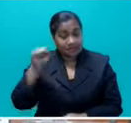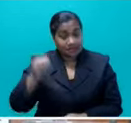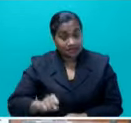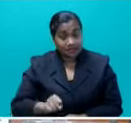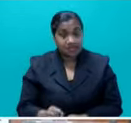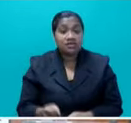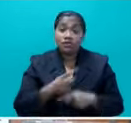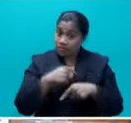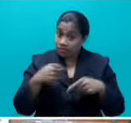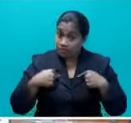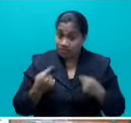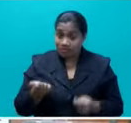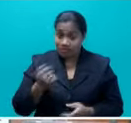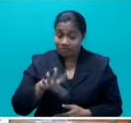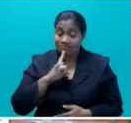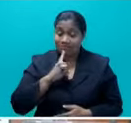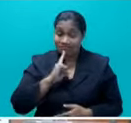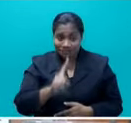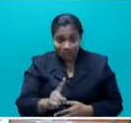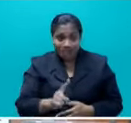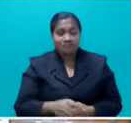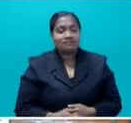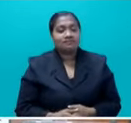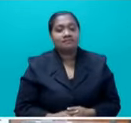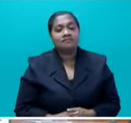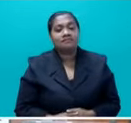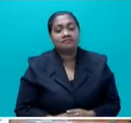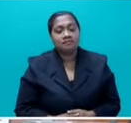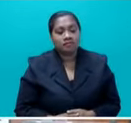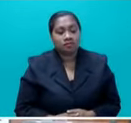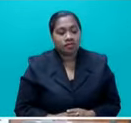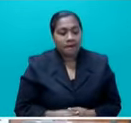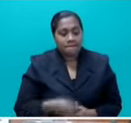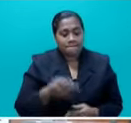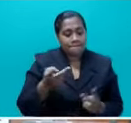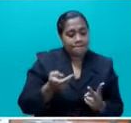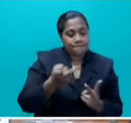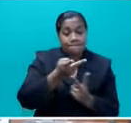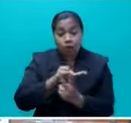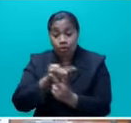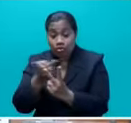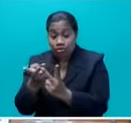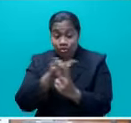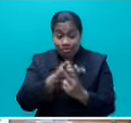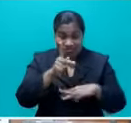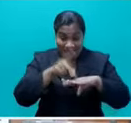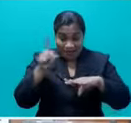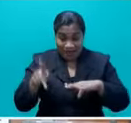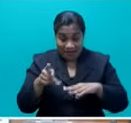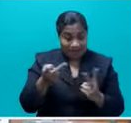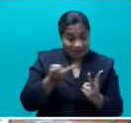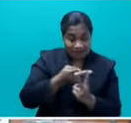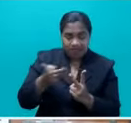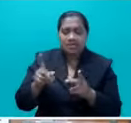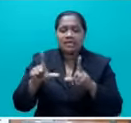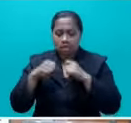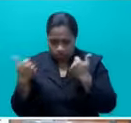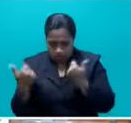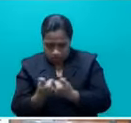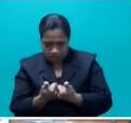said, both sides of Parliament have agreed that the rise in sexual offences need to